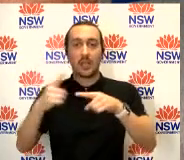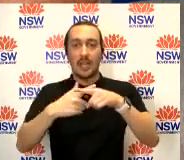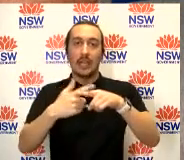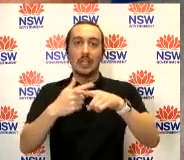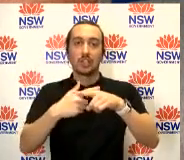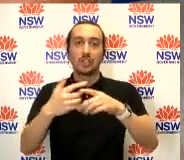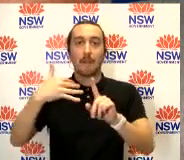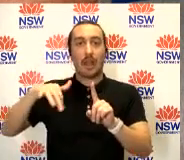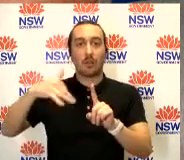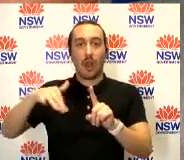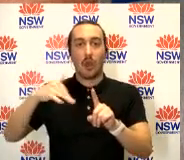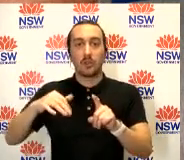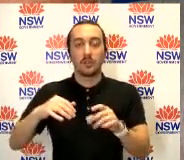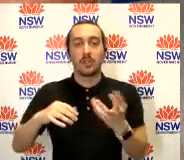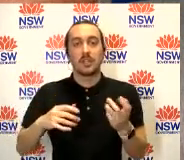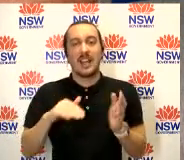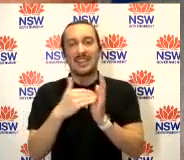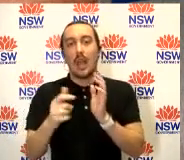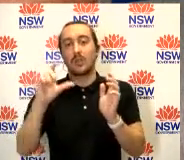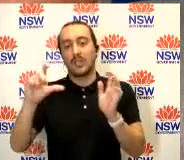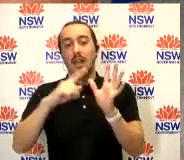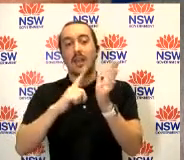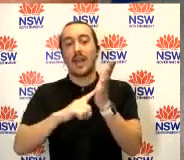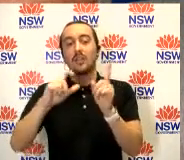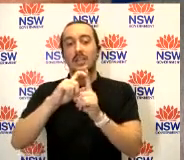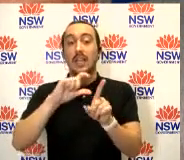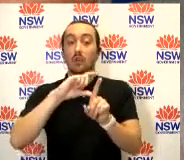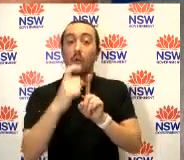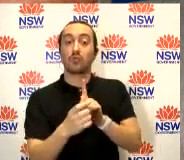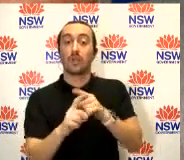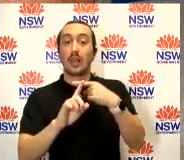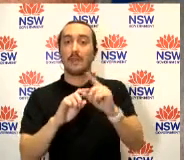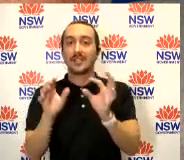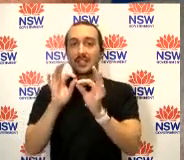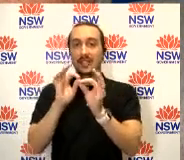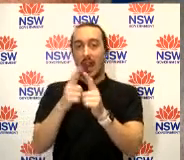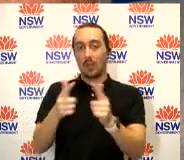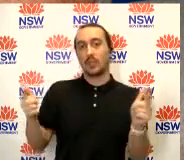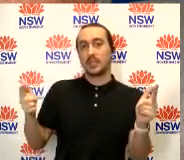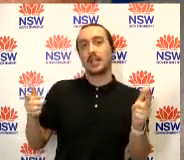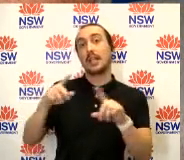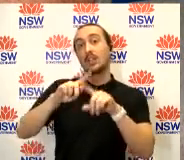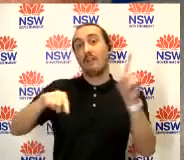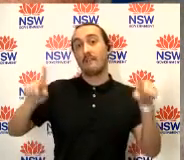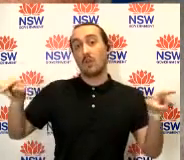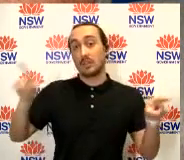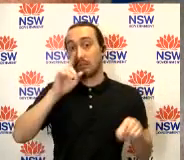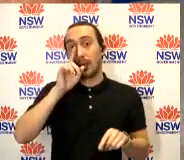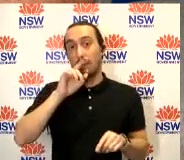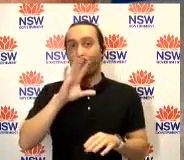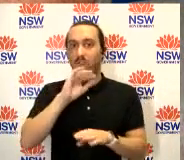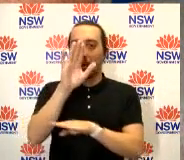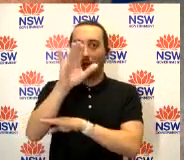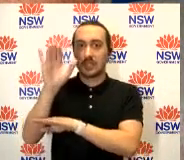and linguistically diverse. So it needs to be, they need to understand that